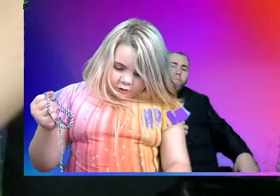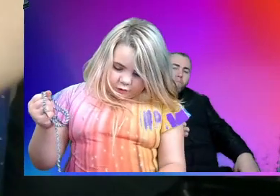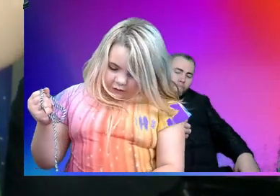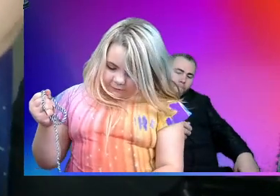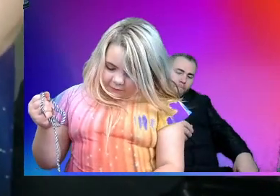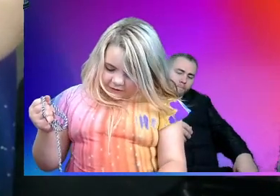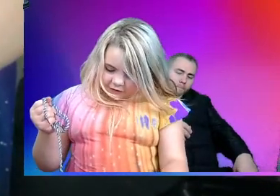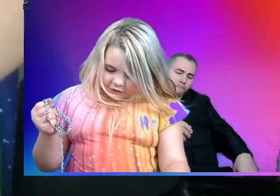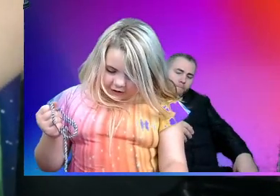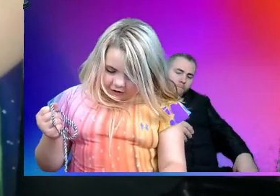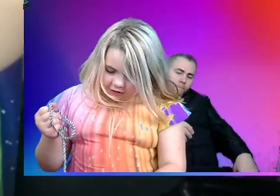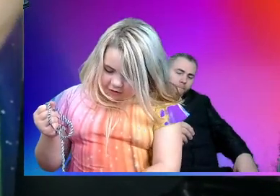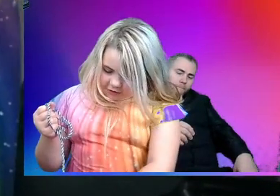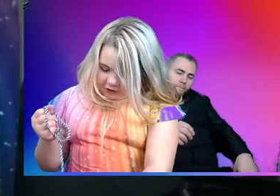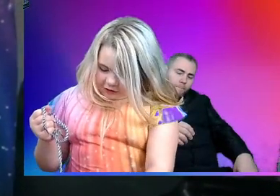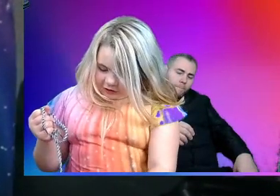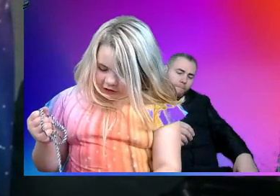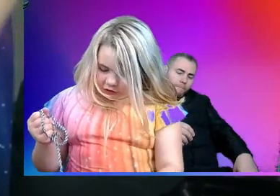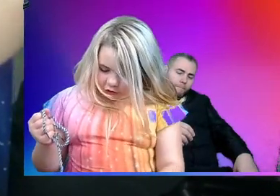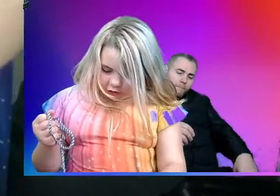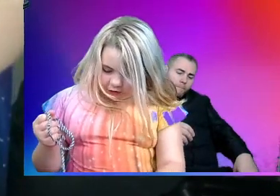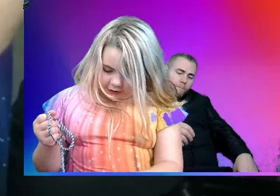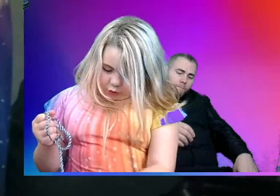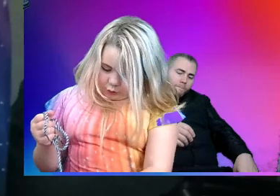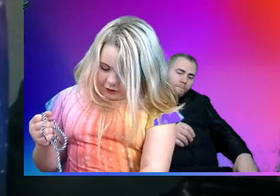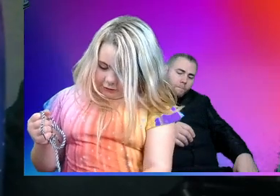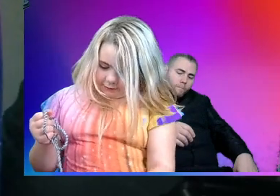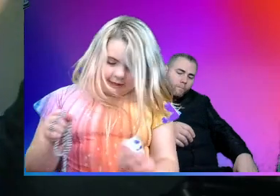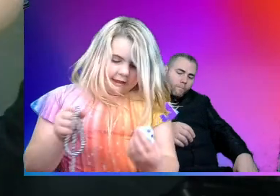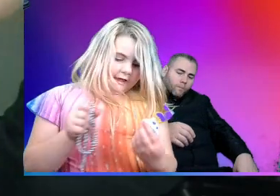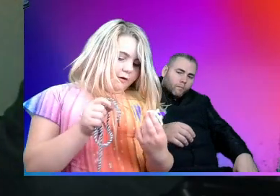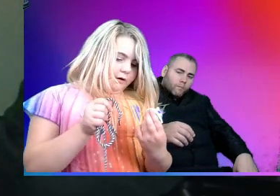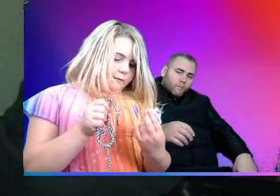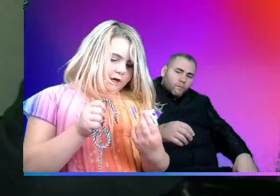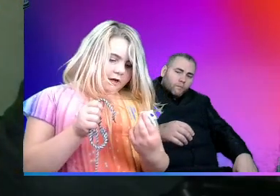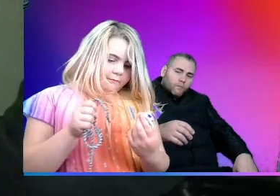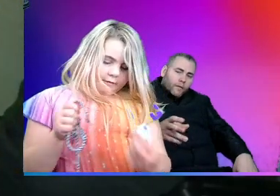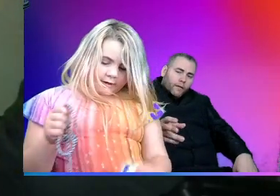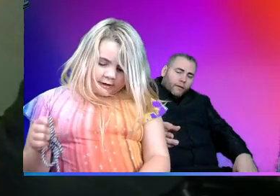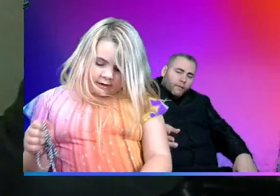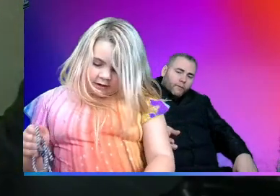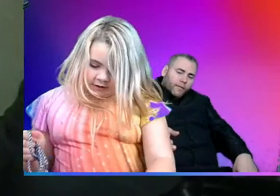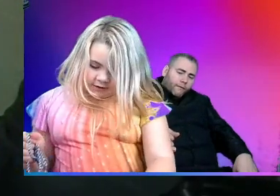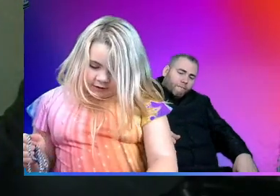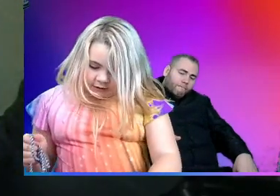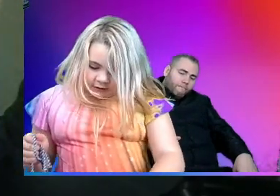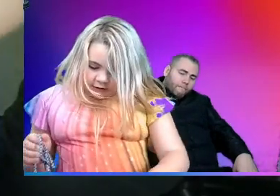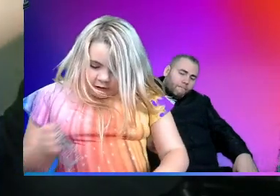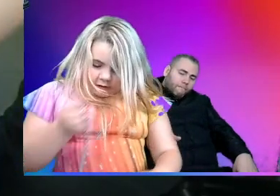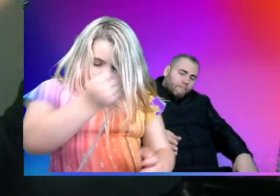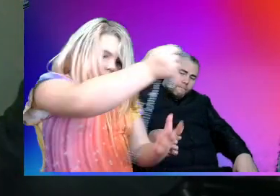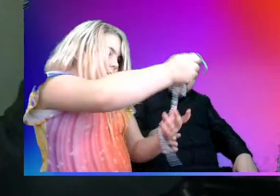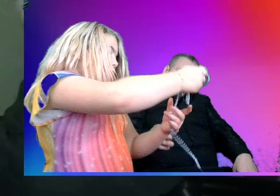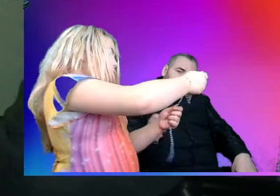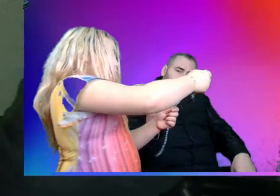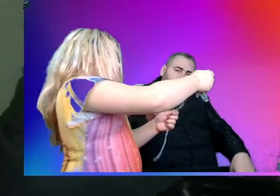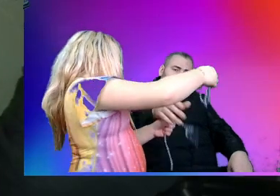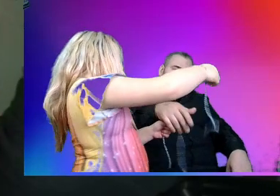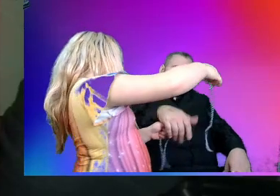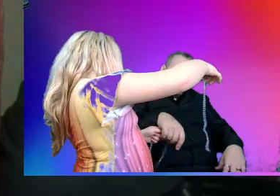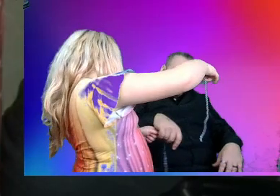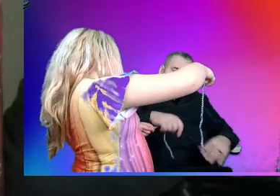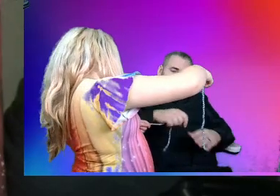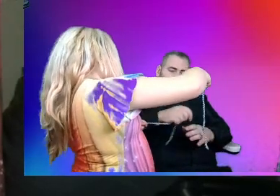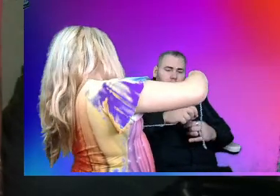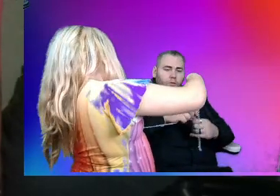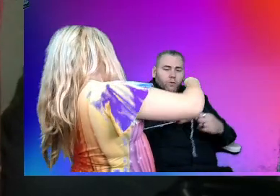have two of them. They just get stuck together on you here. See what I mean? Yeah, let me see it. I got two